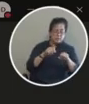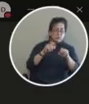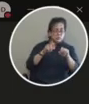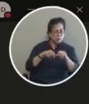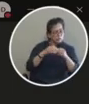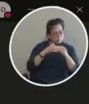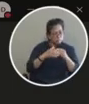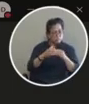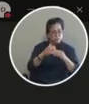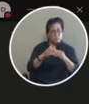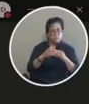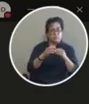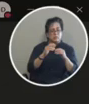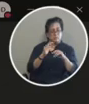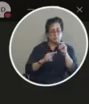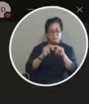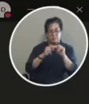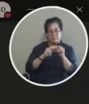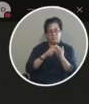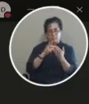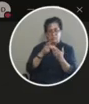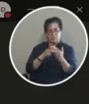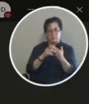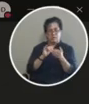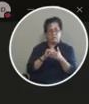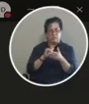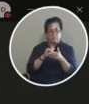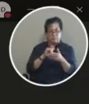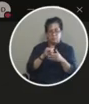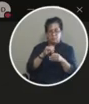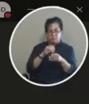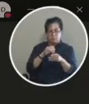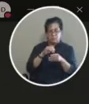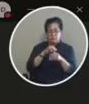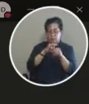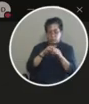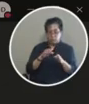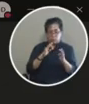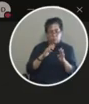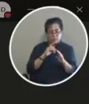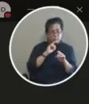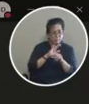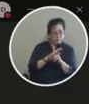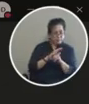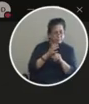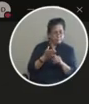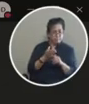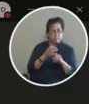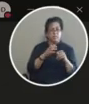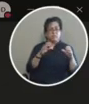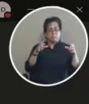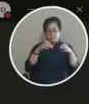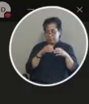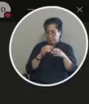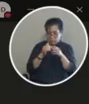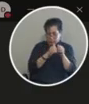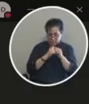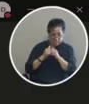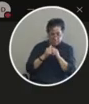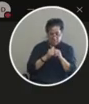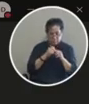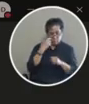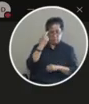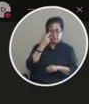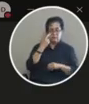move forward to build the projects promised to voters, and nothing more. Let us come together in realizing